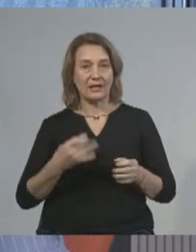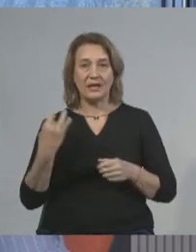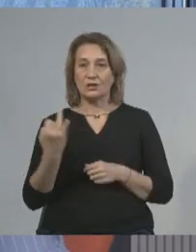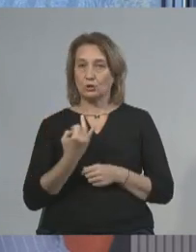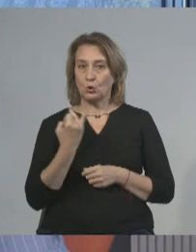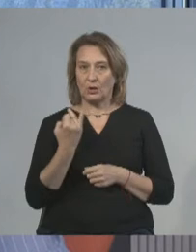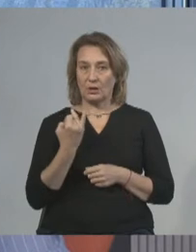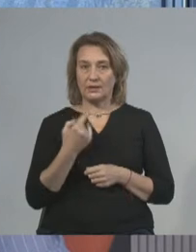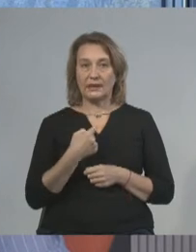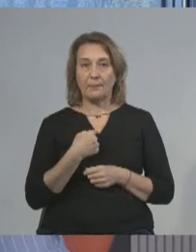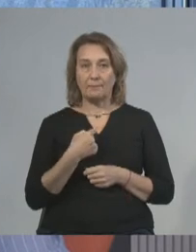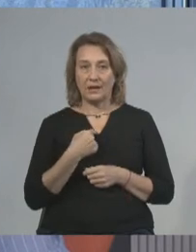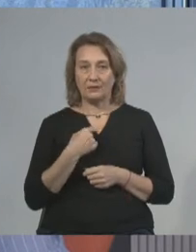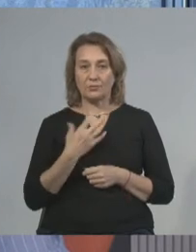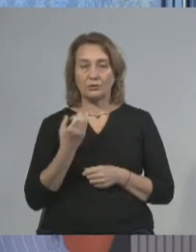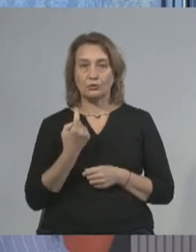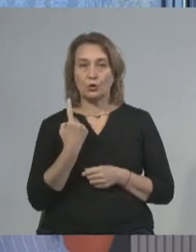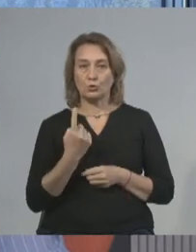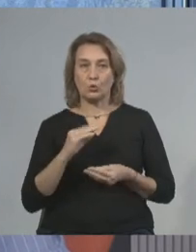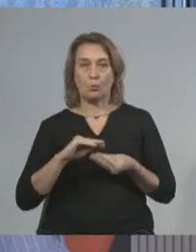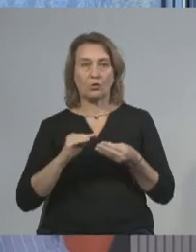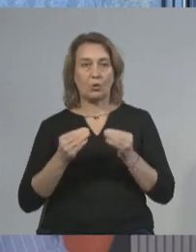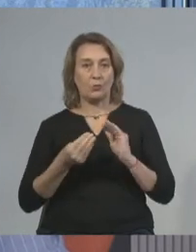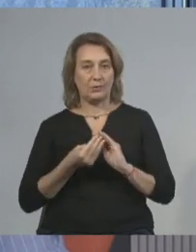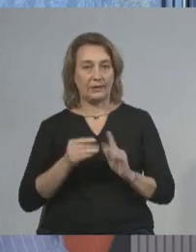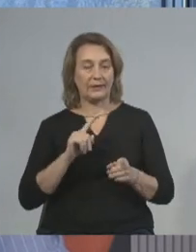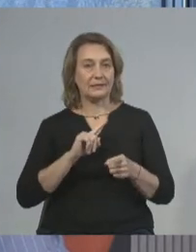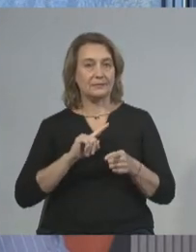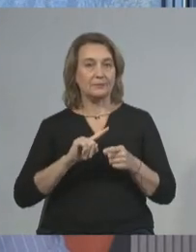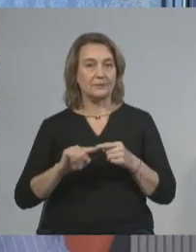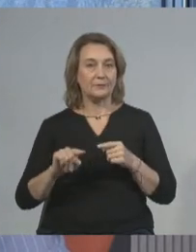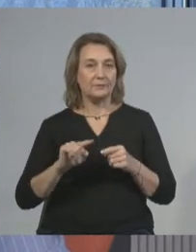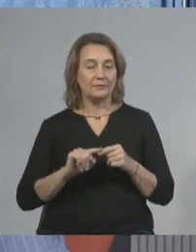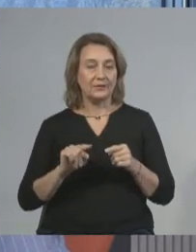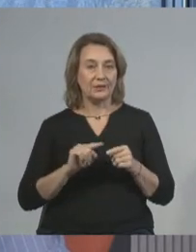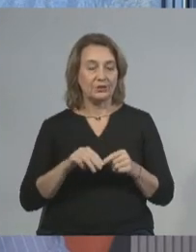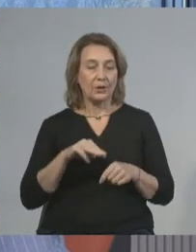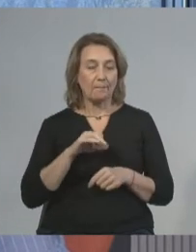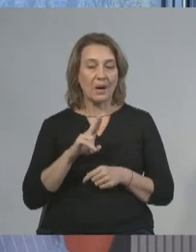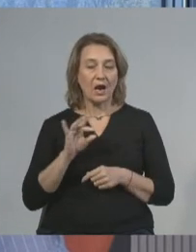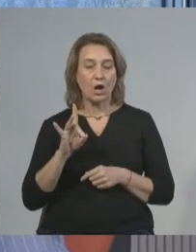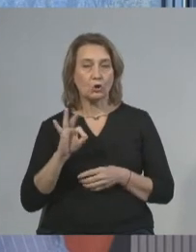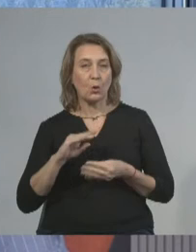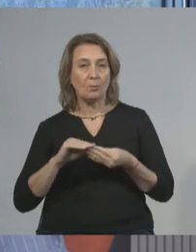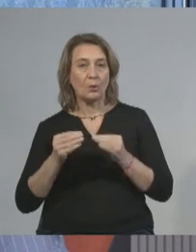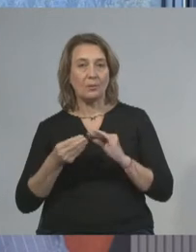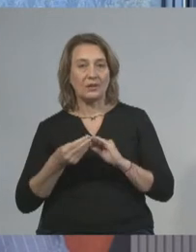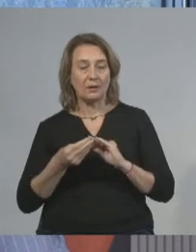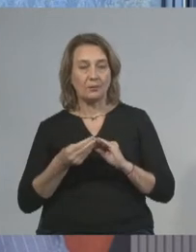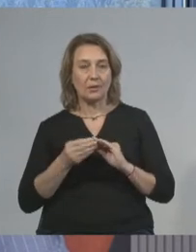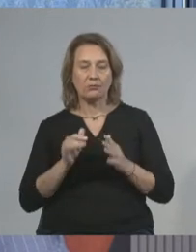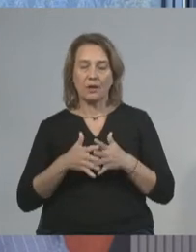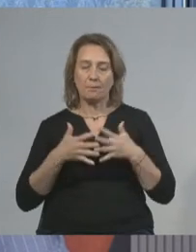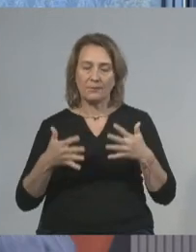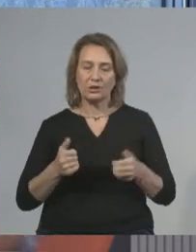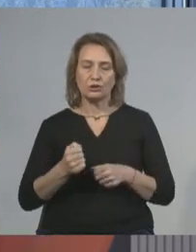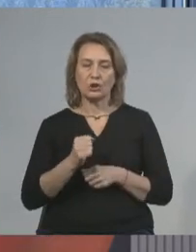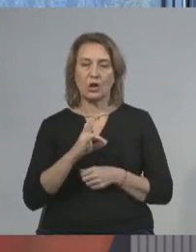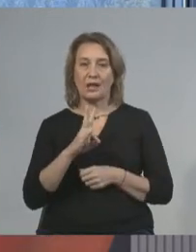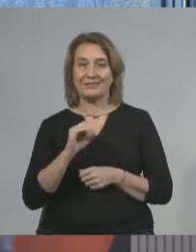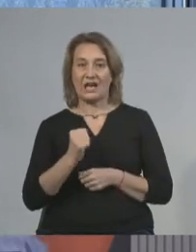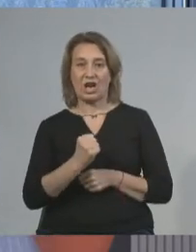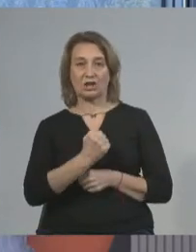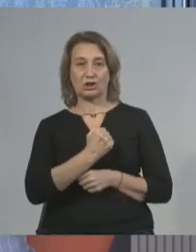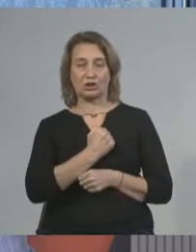the story with narratives is related to one more problem a macro problem i would say